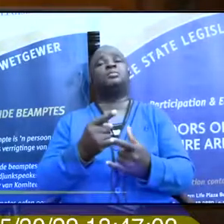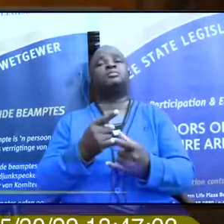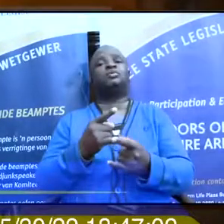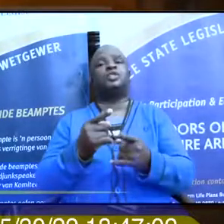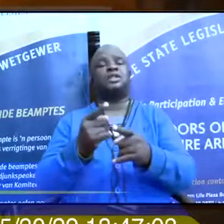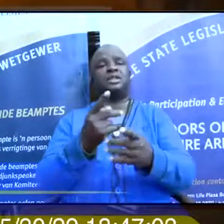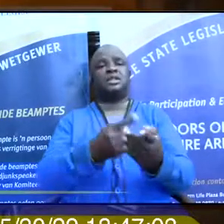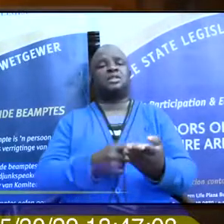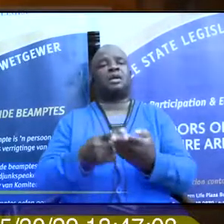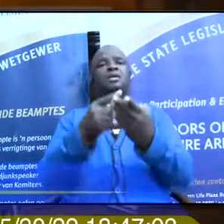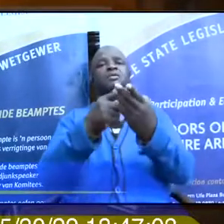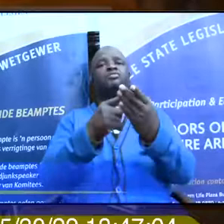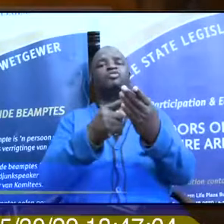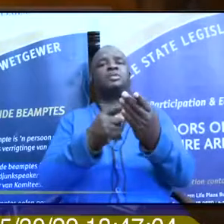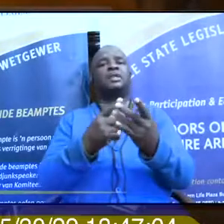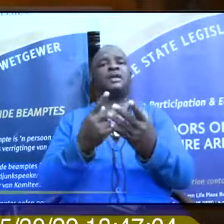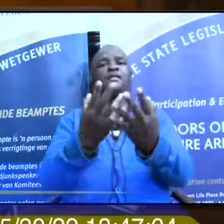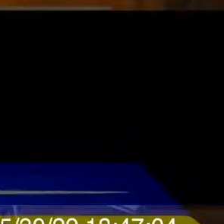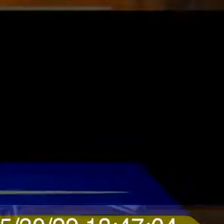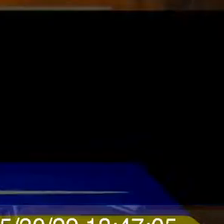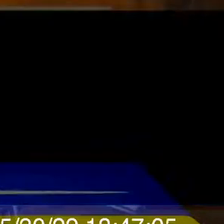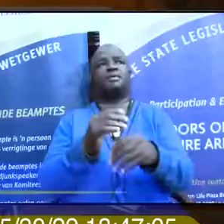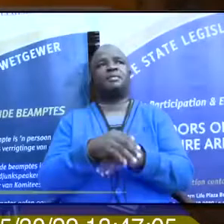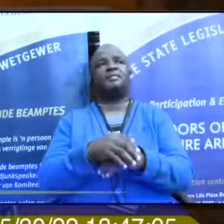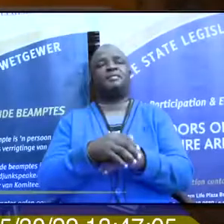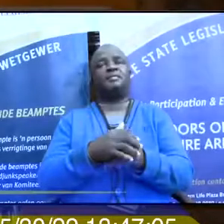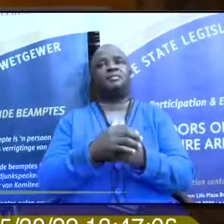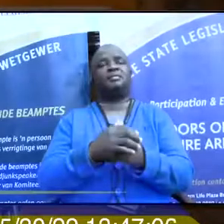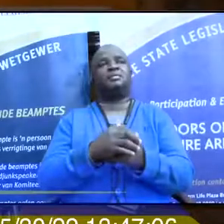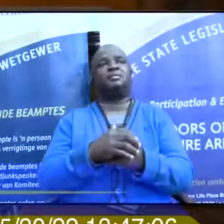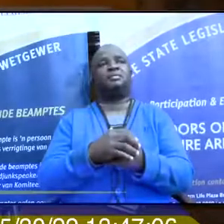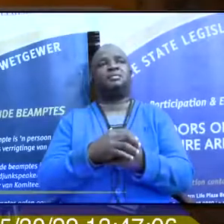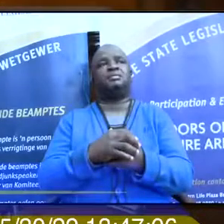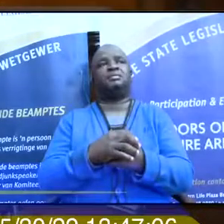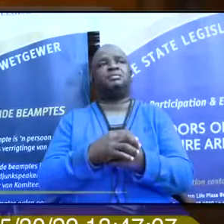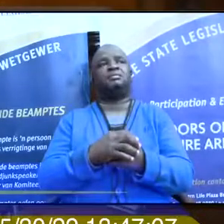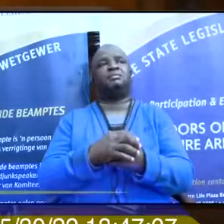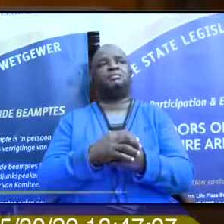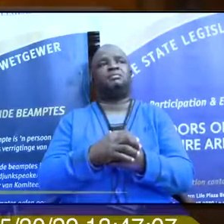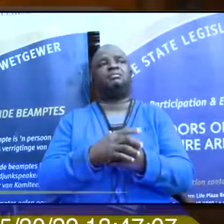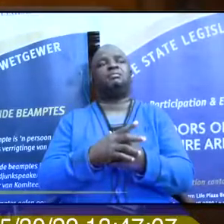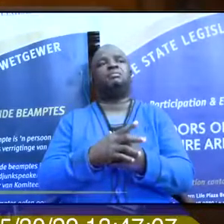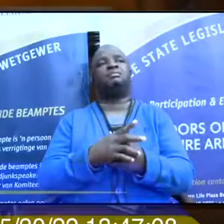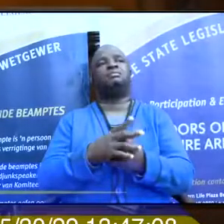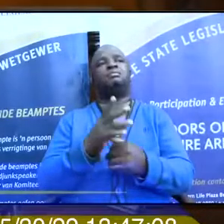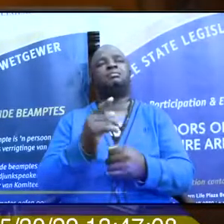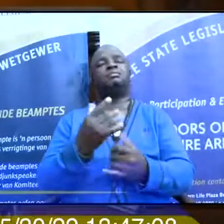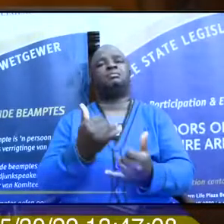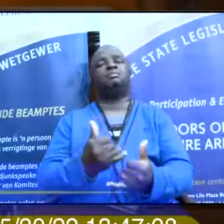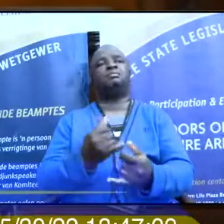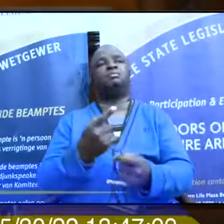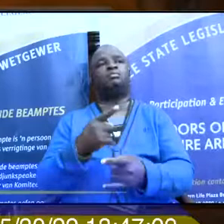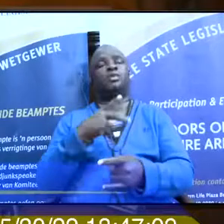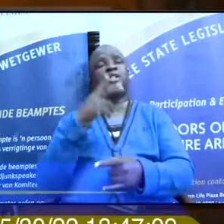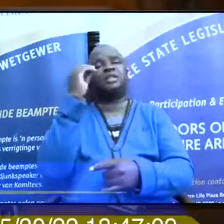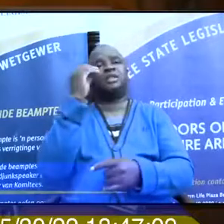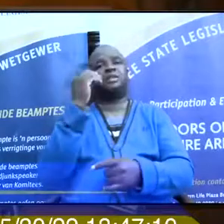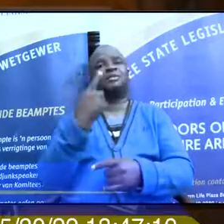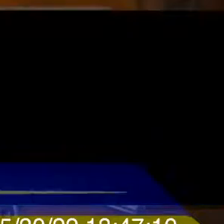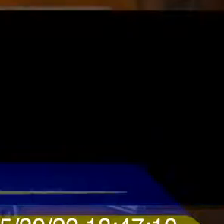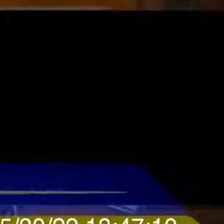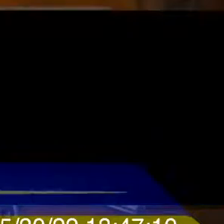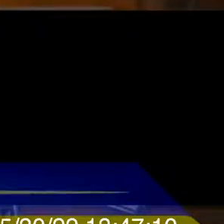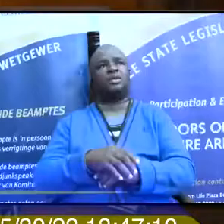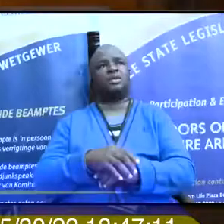made since since the last meeting and i must say what was interesting to some of